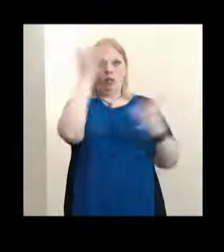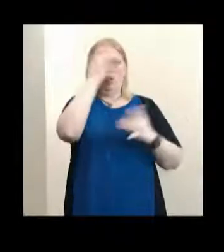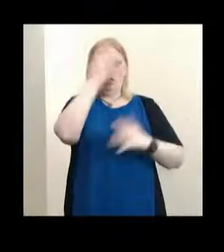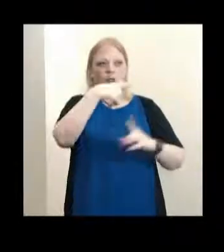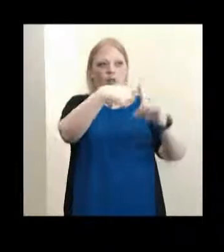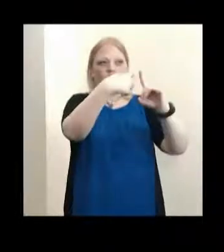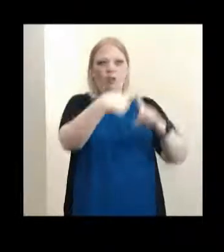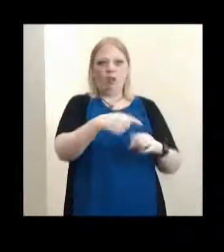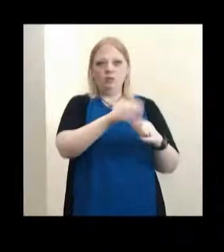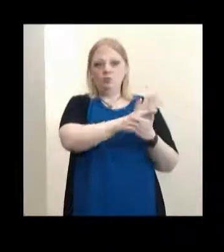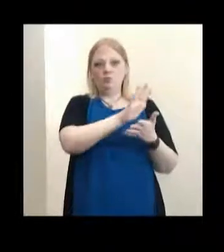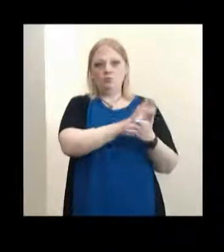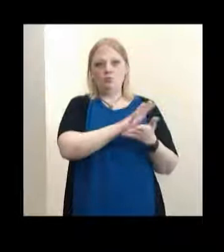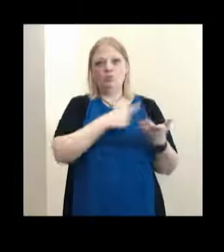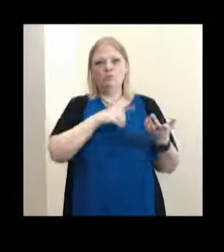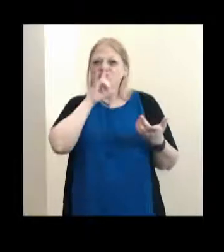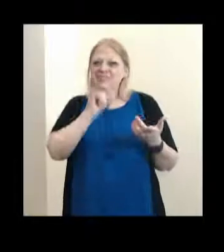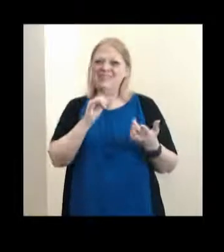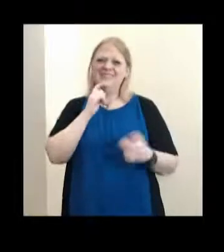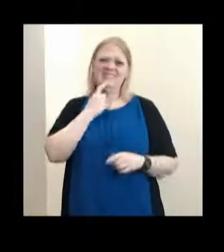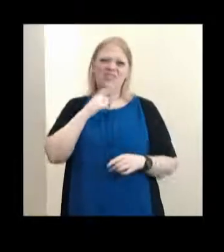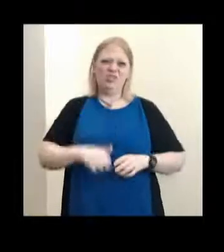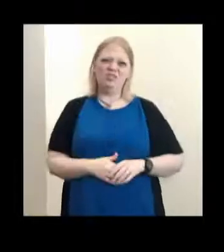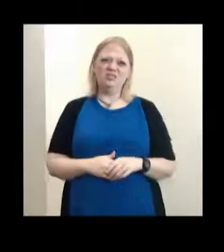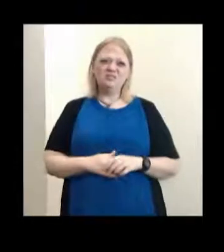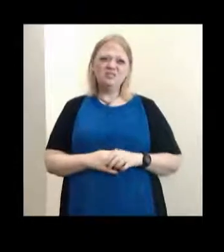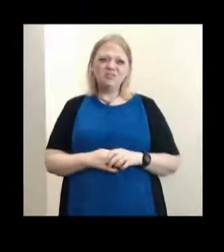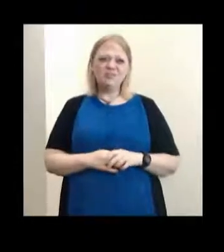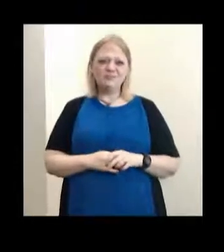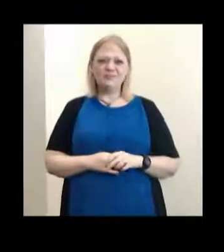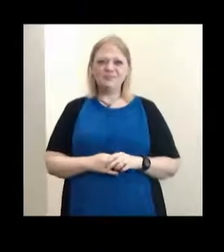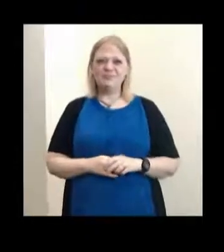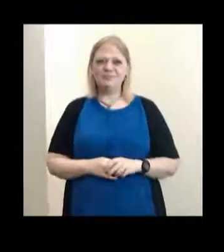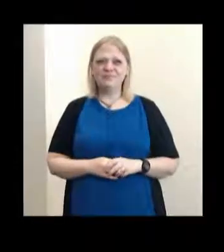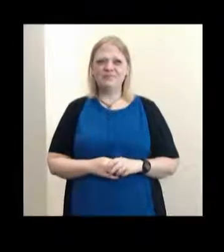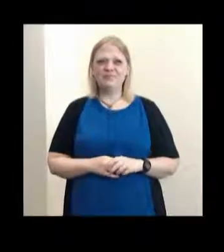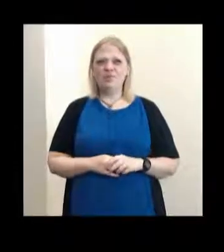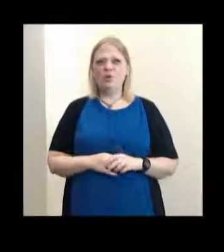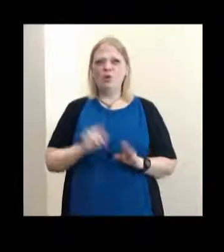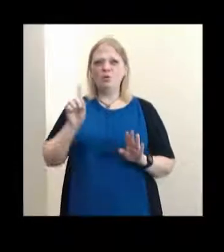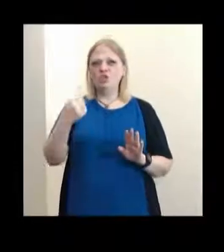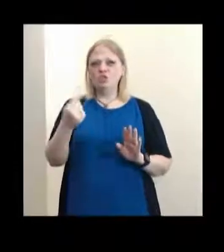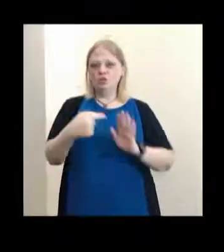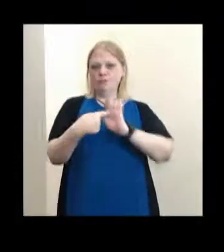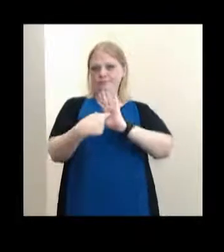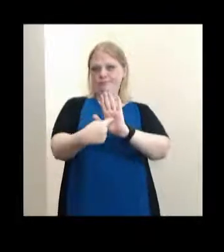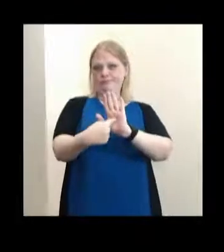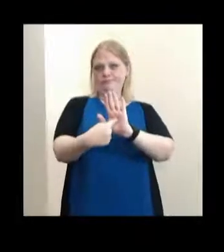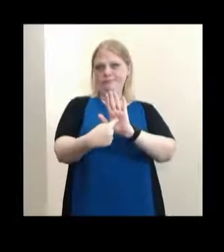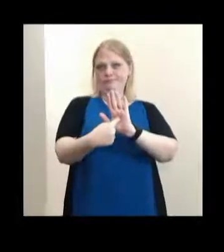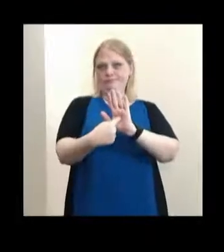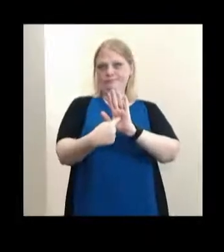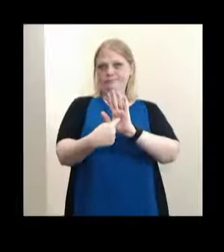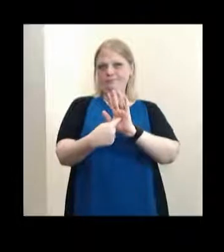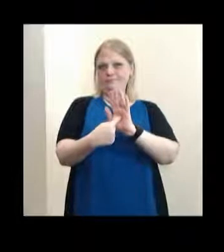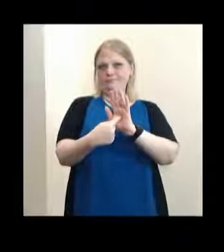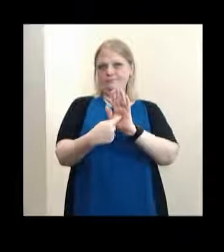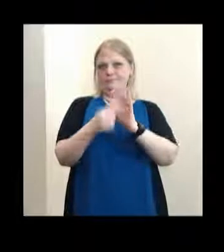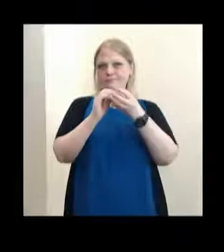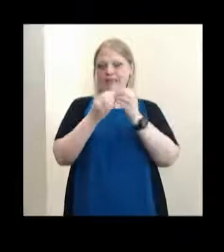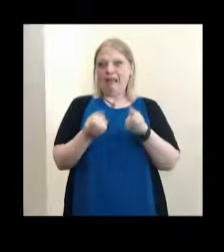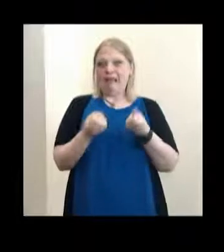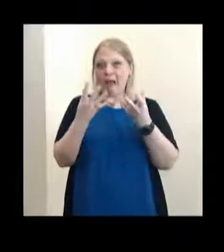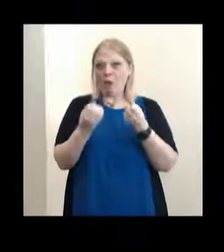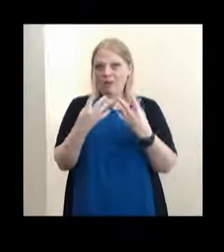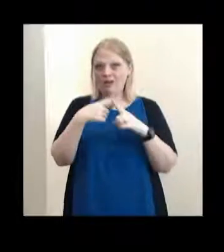So this is something that's really, really serious. So just to highlight the number of cases that we're seeing